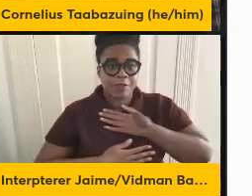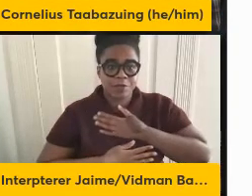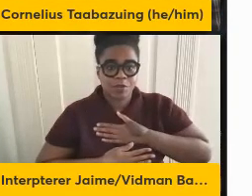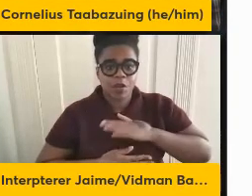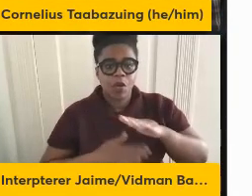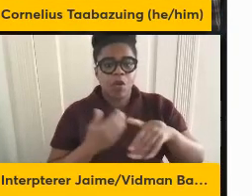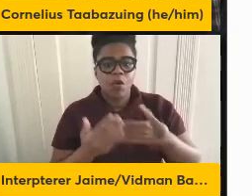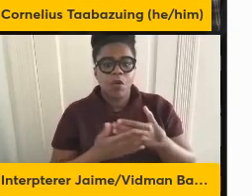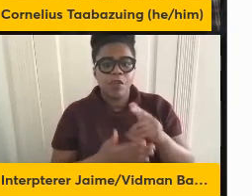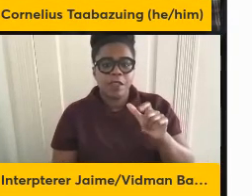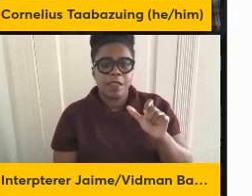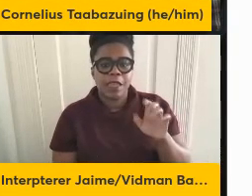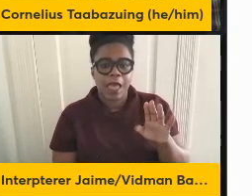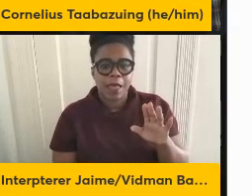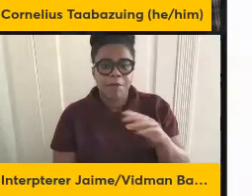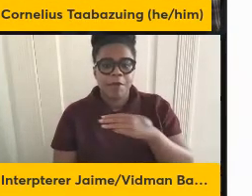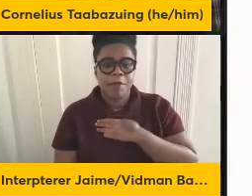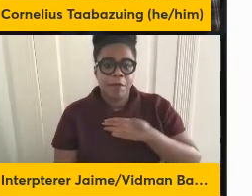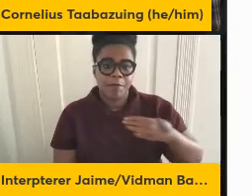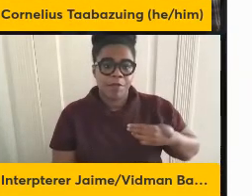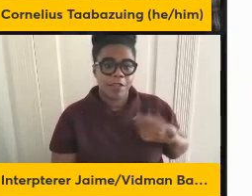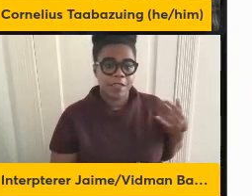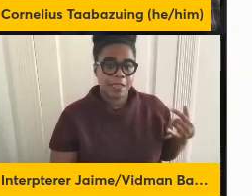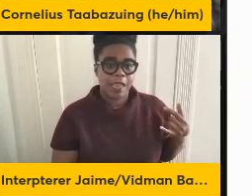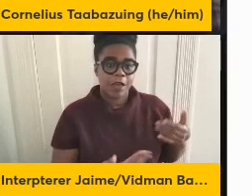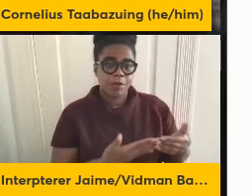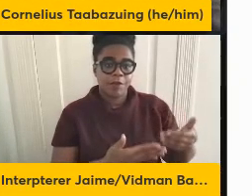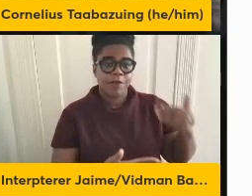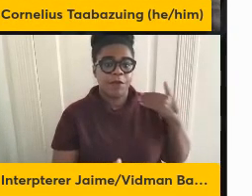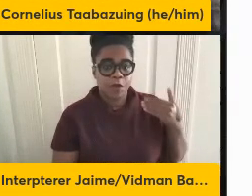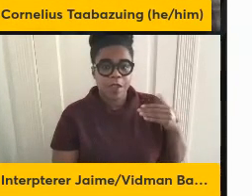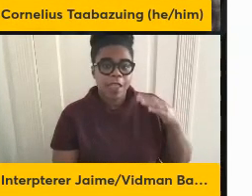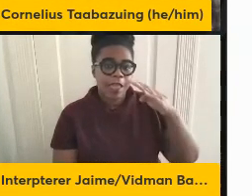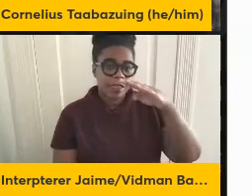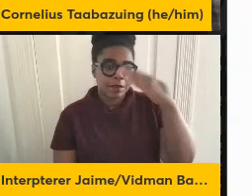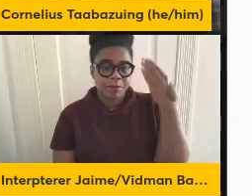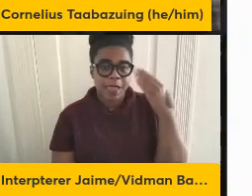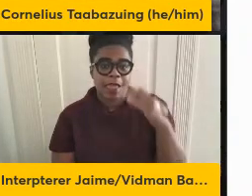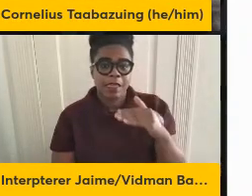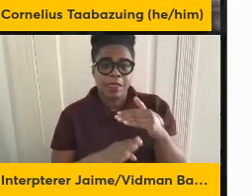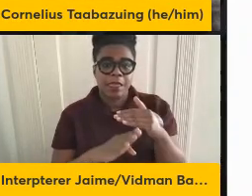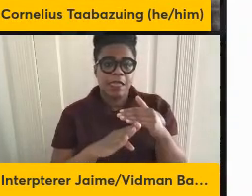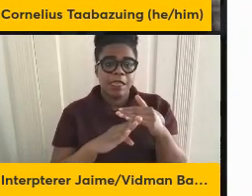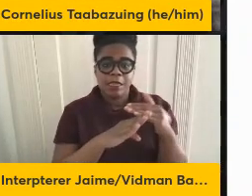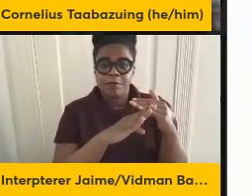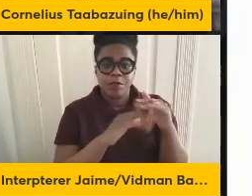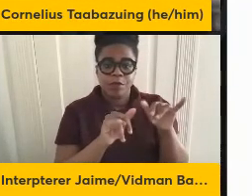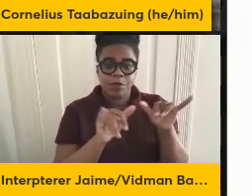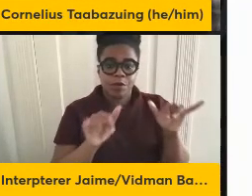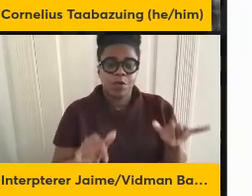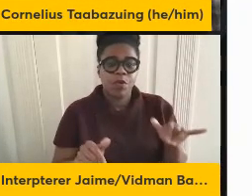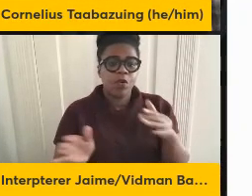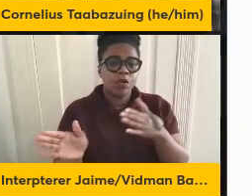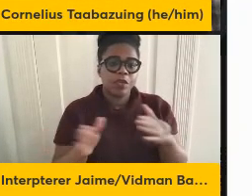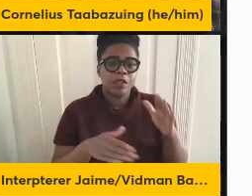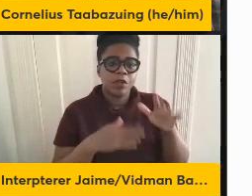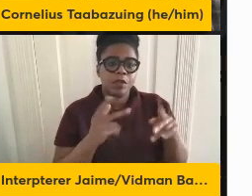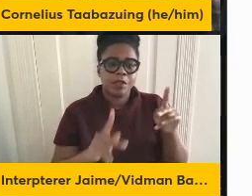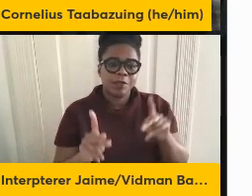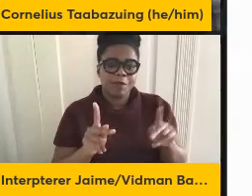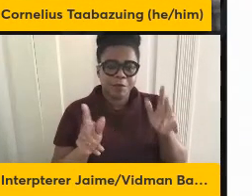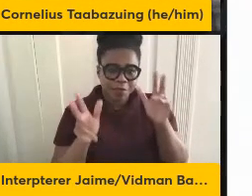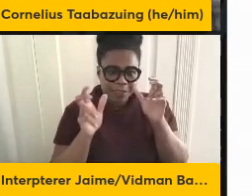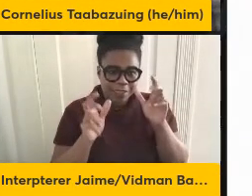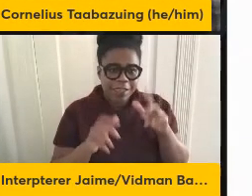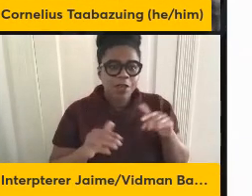lab members, the past and the present, as well as the Black and Immuno organizers. And again, all of you for listening, and all the people out there uplifting our